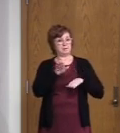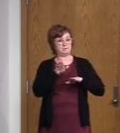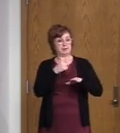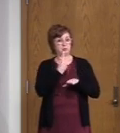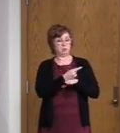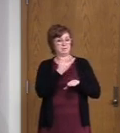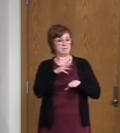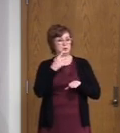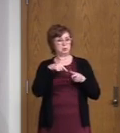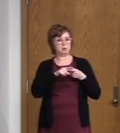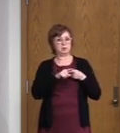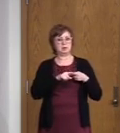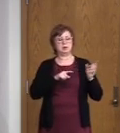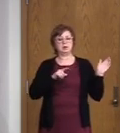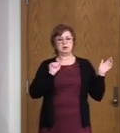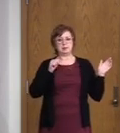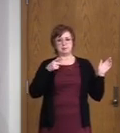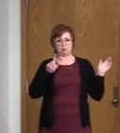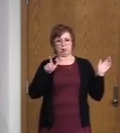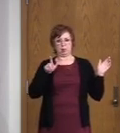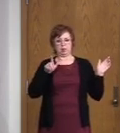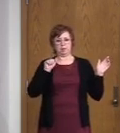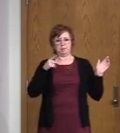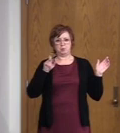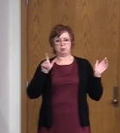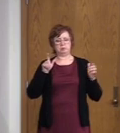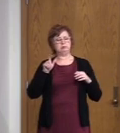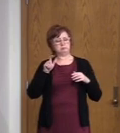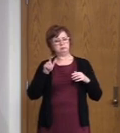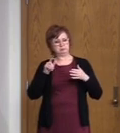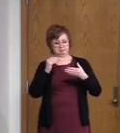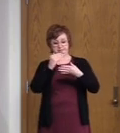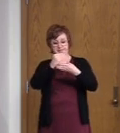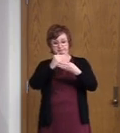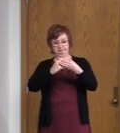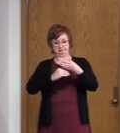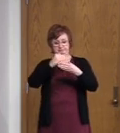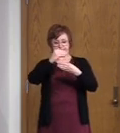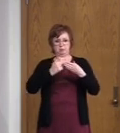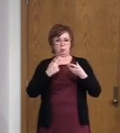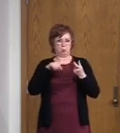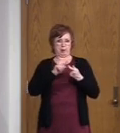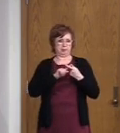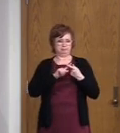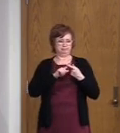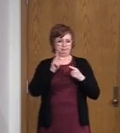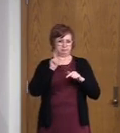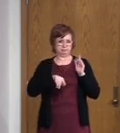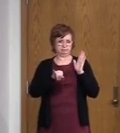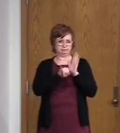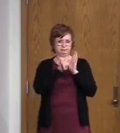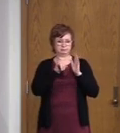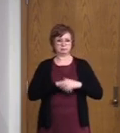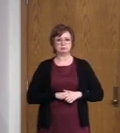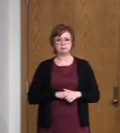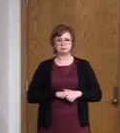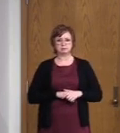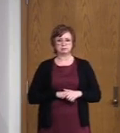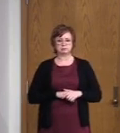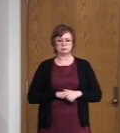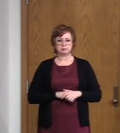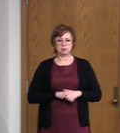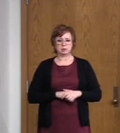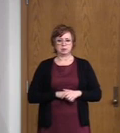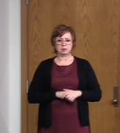government, it would be looking like sometime in April. It's hard to pin that down right now, but that would be our hope that we can get started Phase 2 in